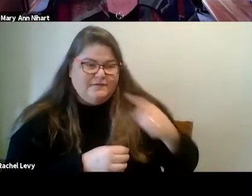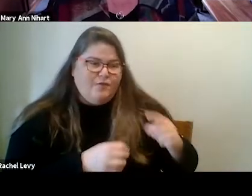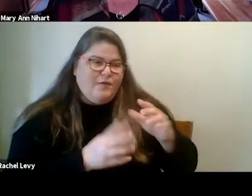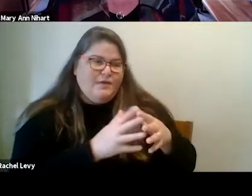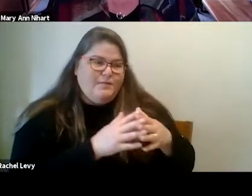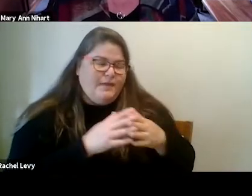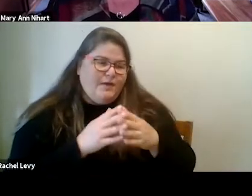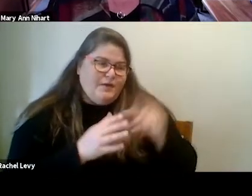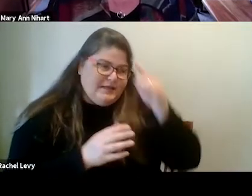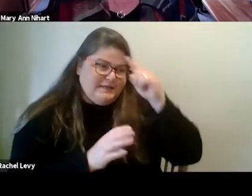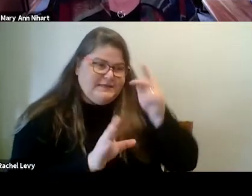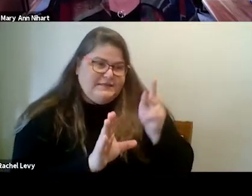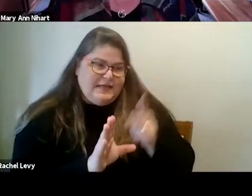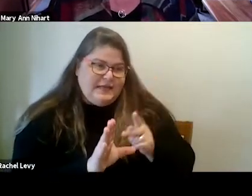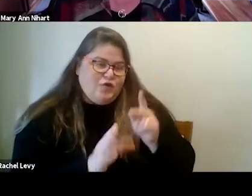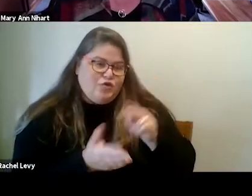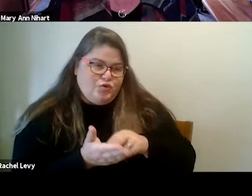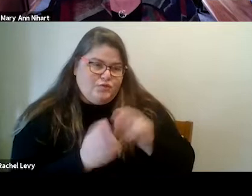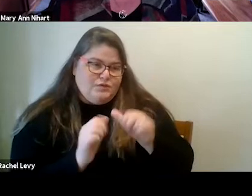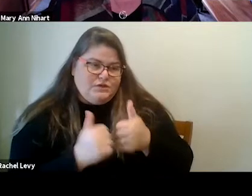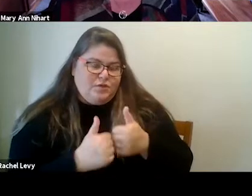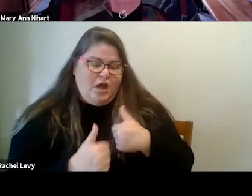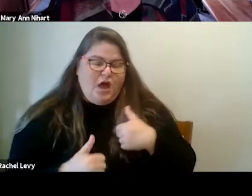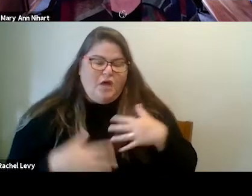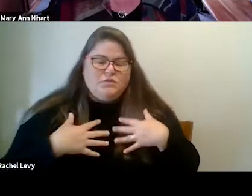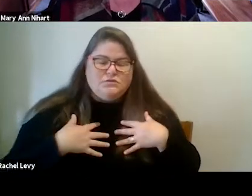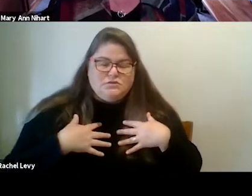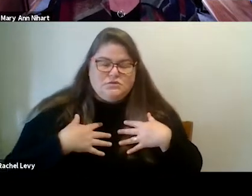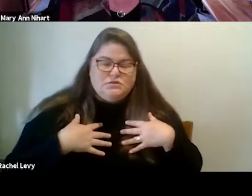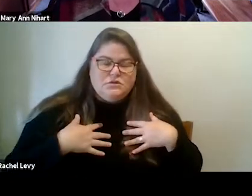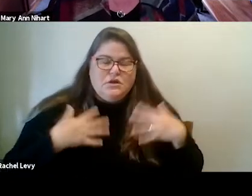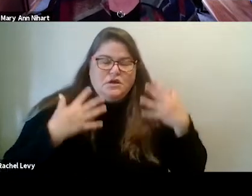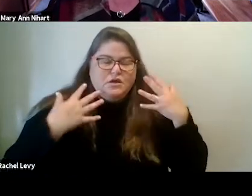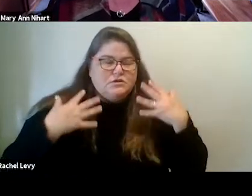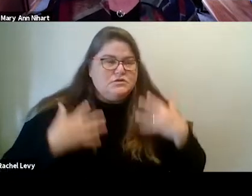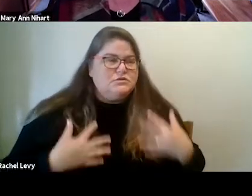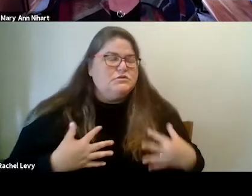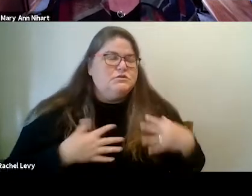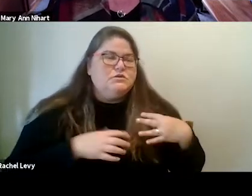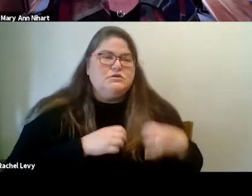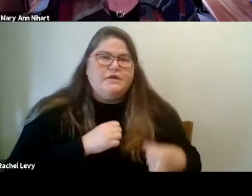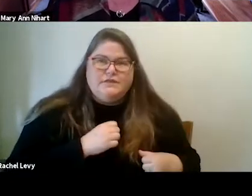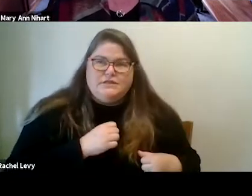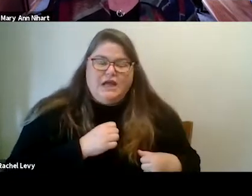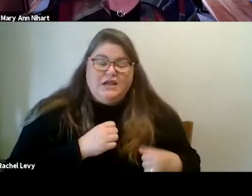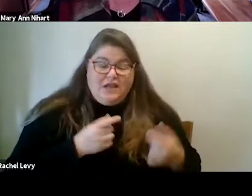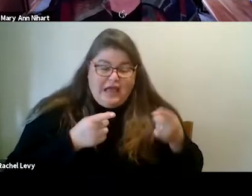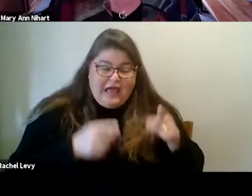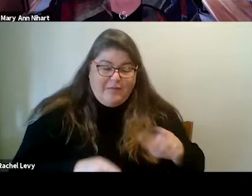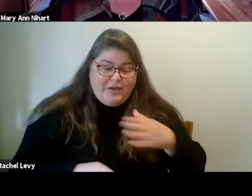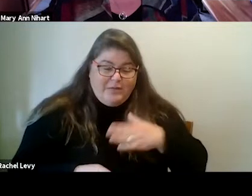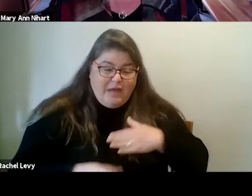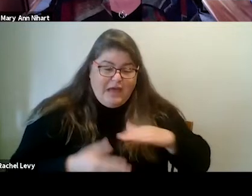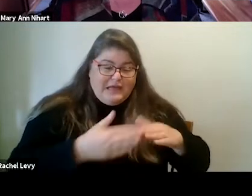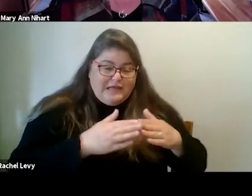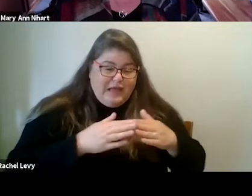Association. I was mortified. I was devastated that this could happen in my town. And we mobilized the family